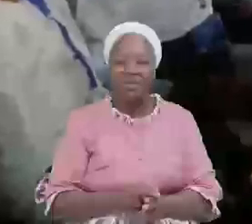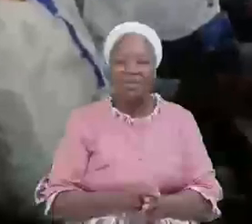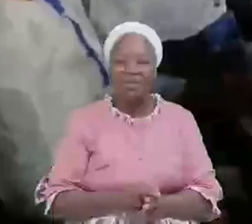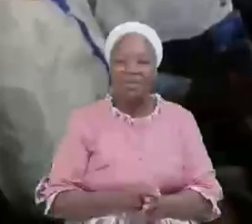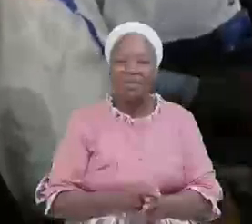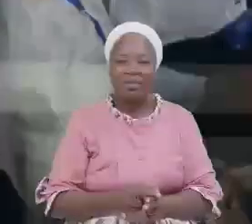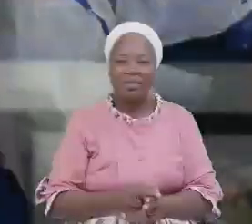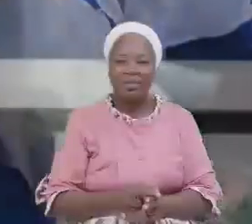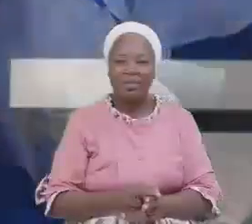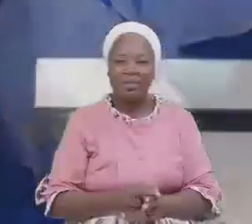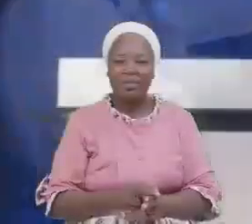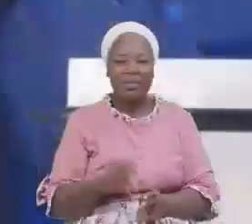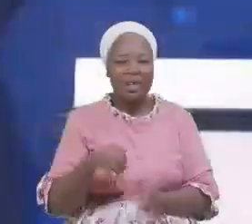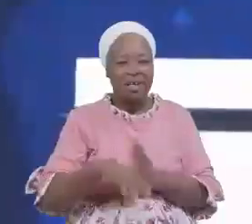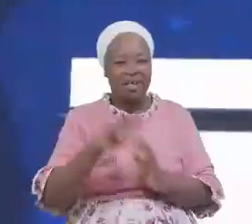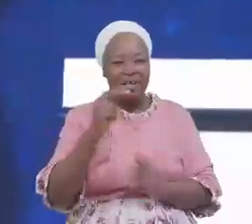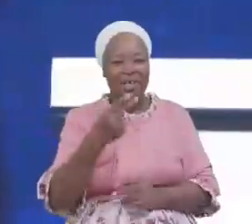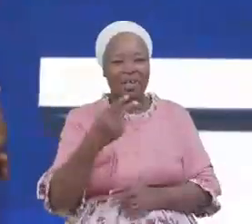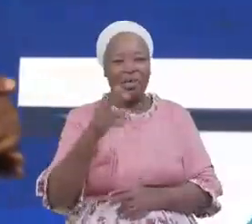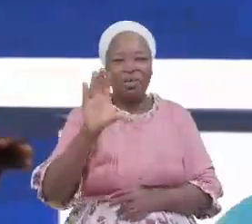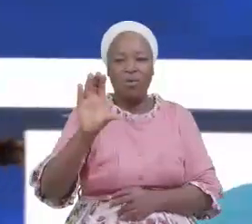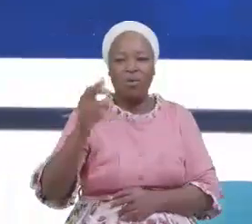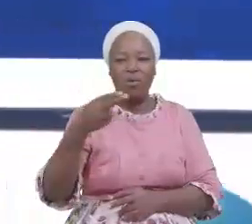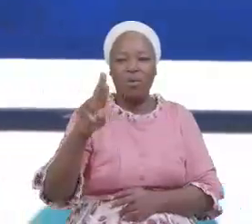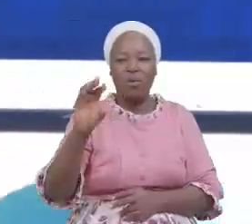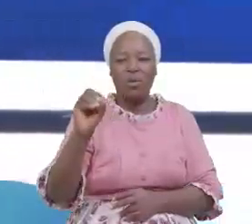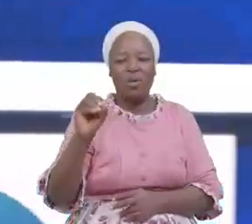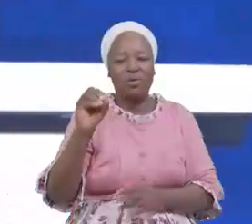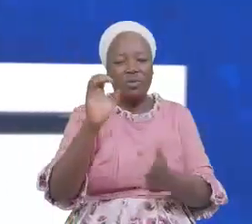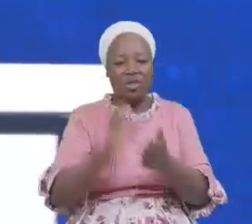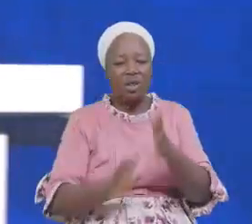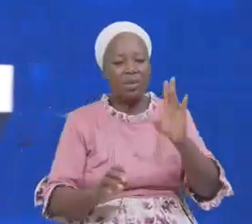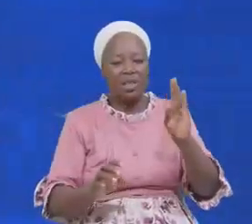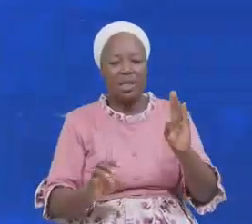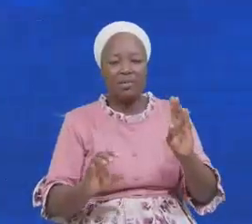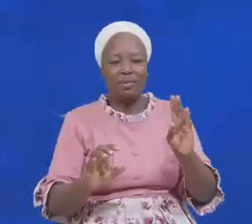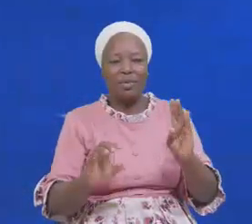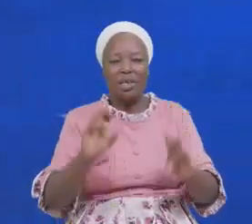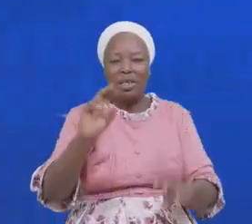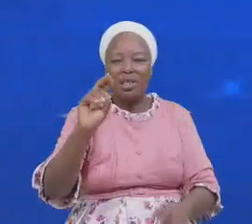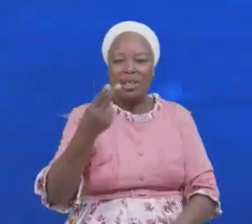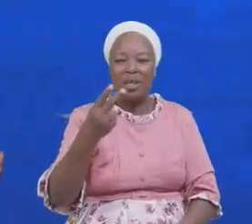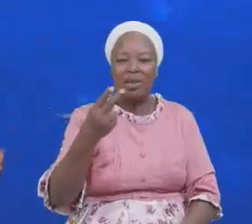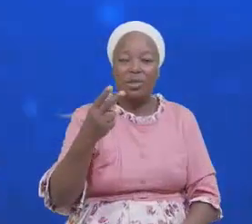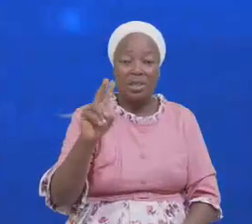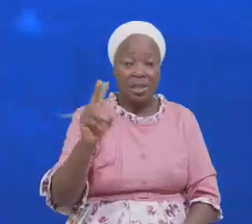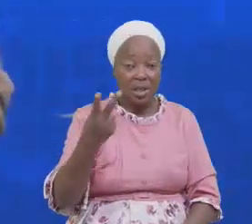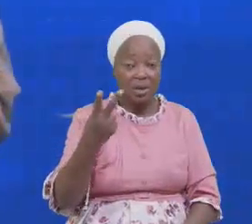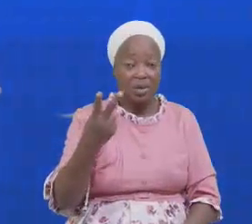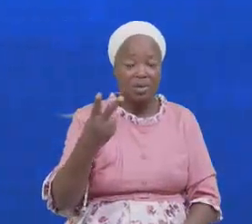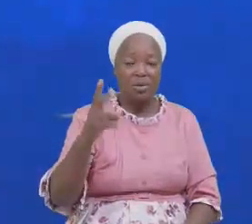In 2 Chronicles chapter 7, I'm reading from verse 14.